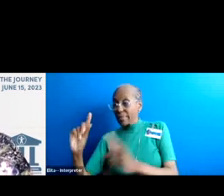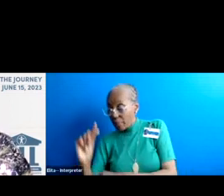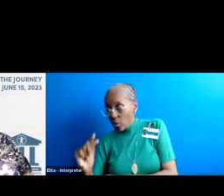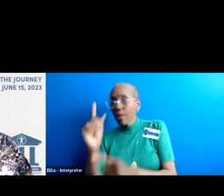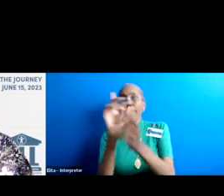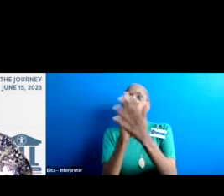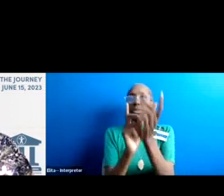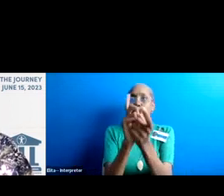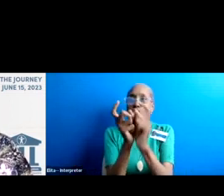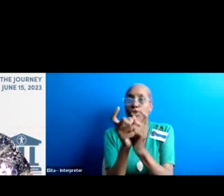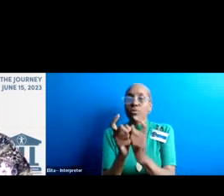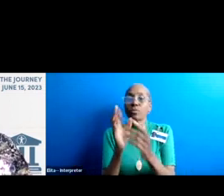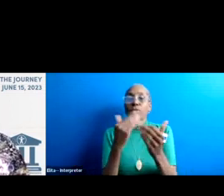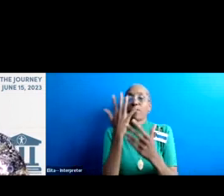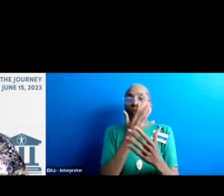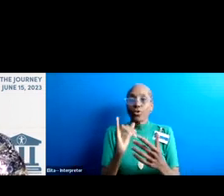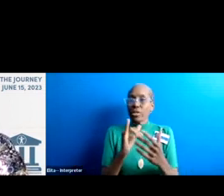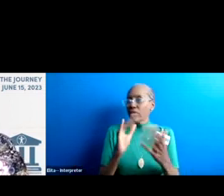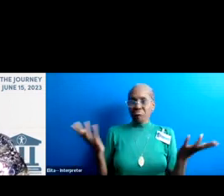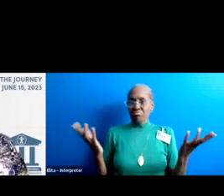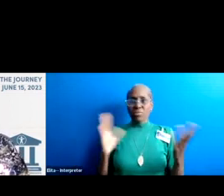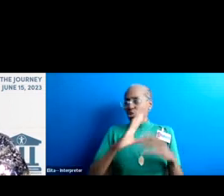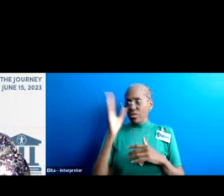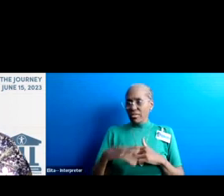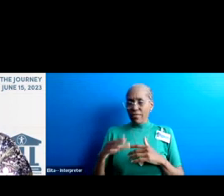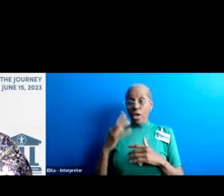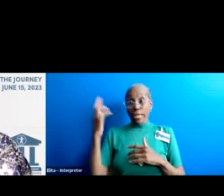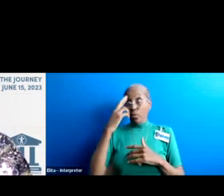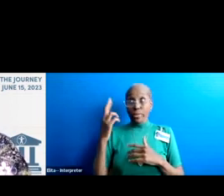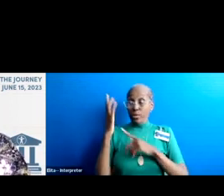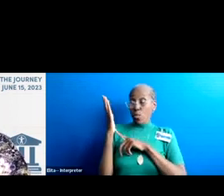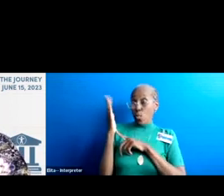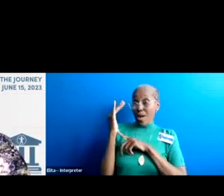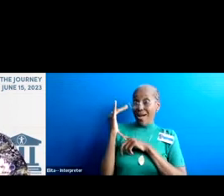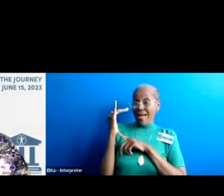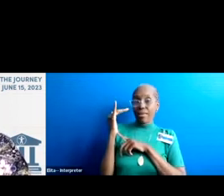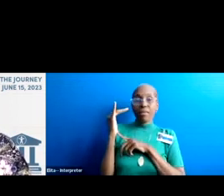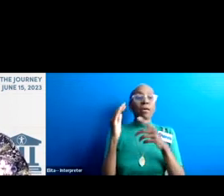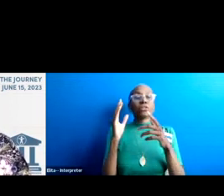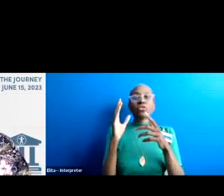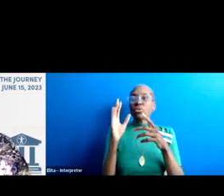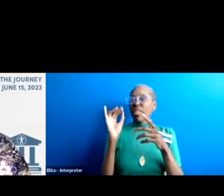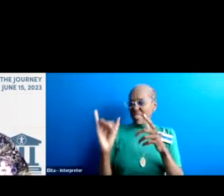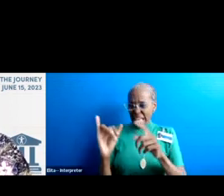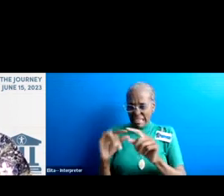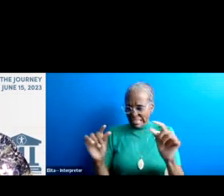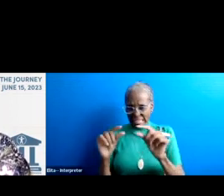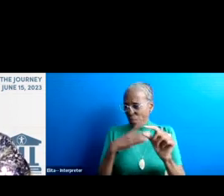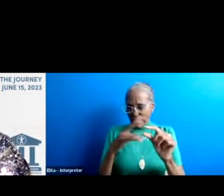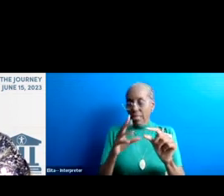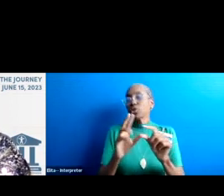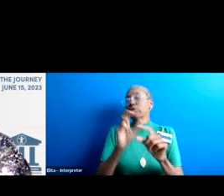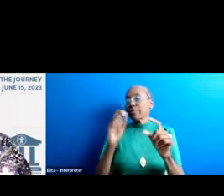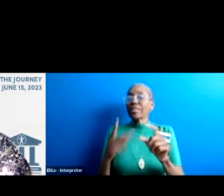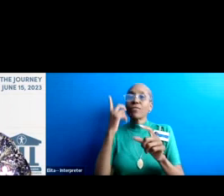can design them to look however you want. So there should never be a reason to have to skip a heading if you're just going